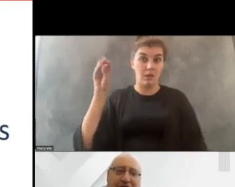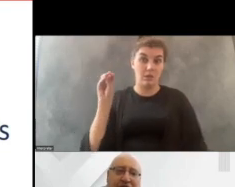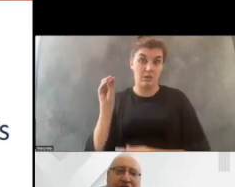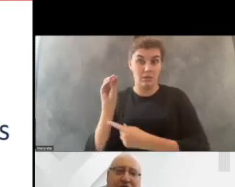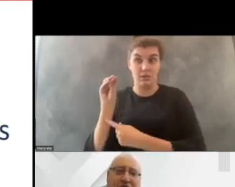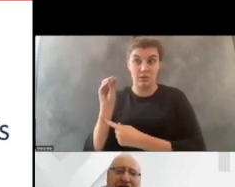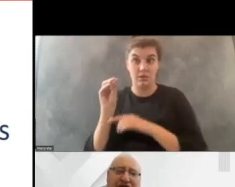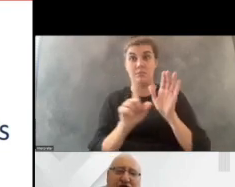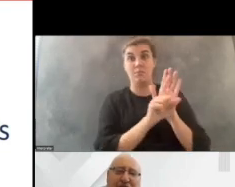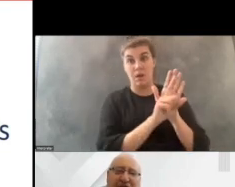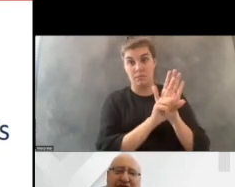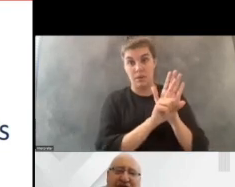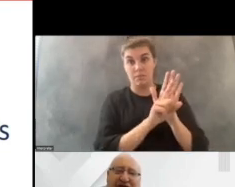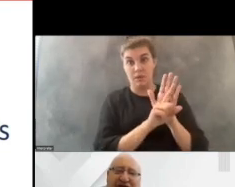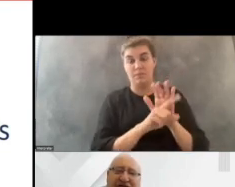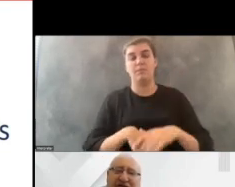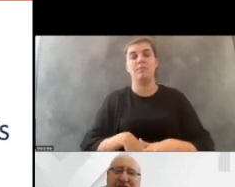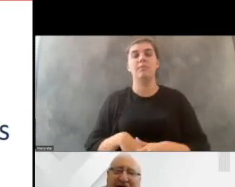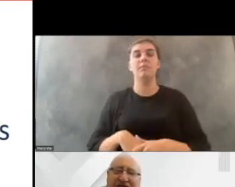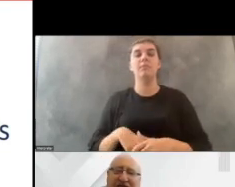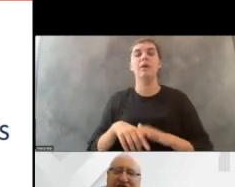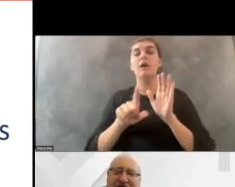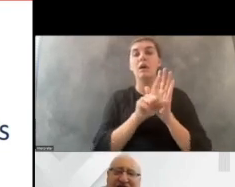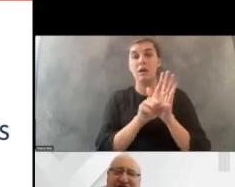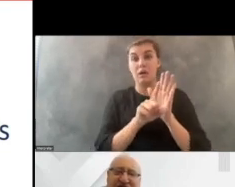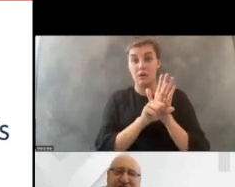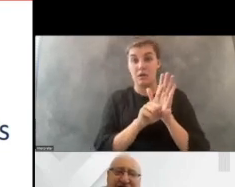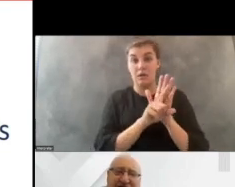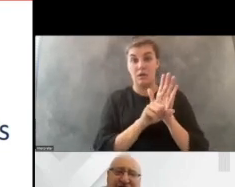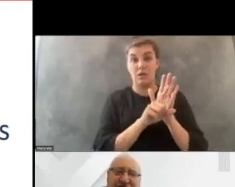Typically on the actual push button. So if we're going to